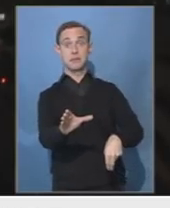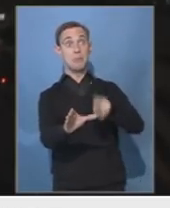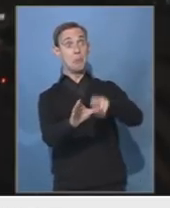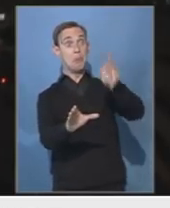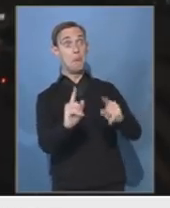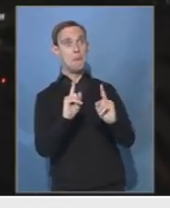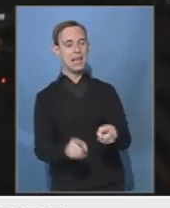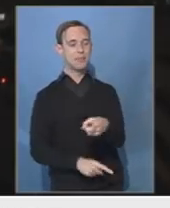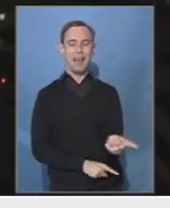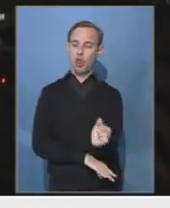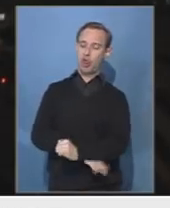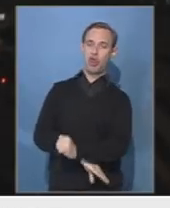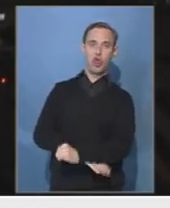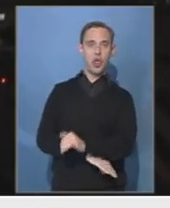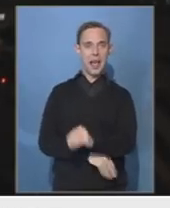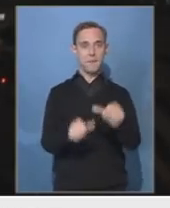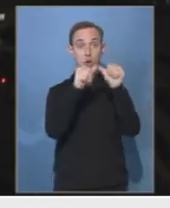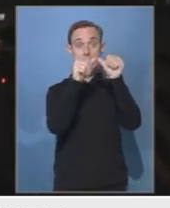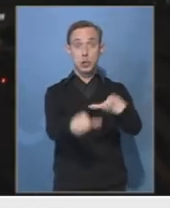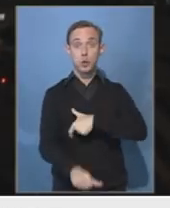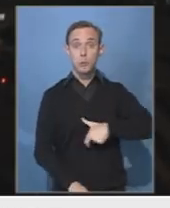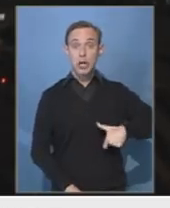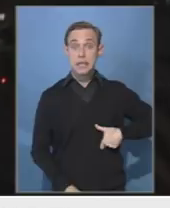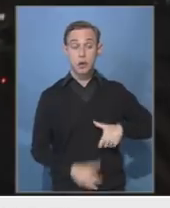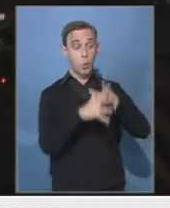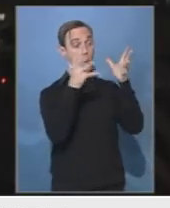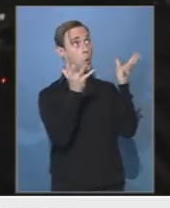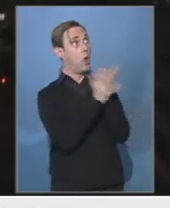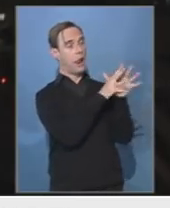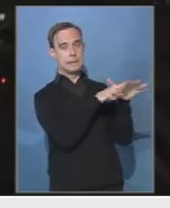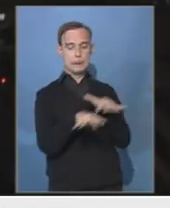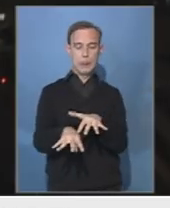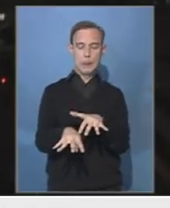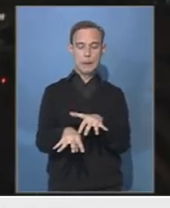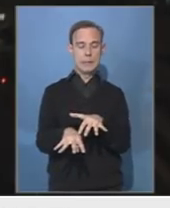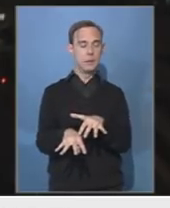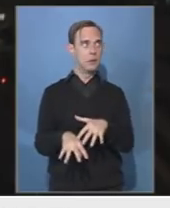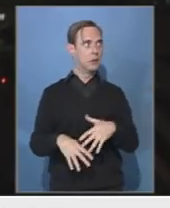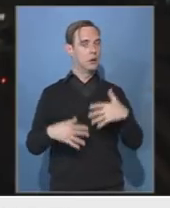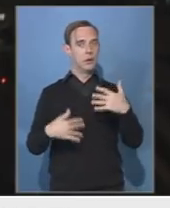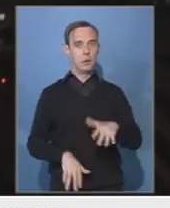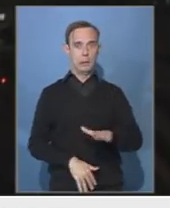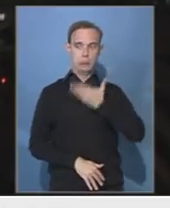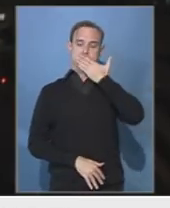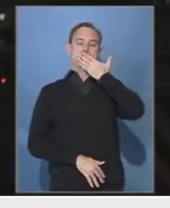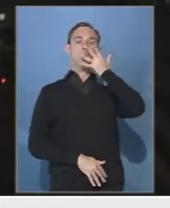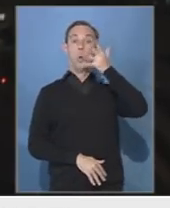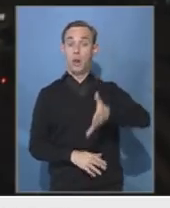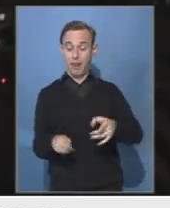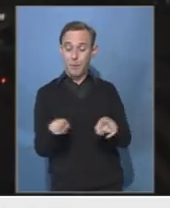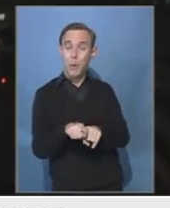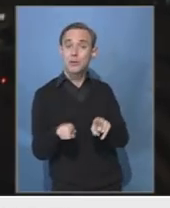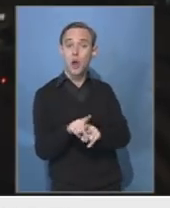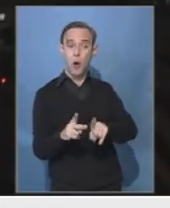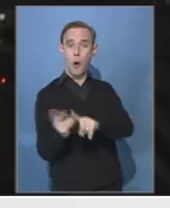overseas investors. But the biggest problem with it is that it will show that Cyril Ramaphosa does not have control over the NEC. And I think